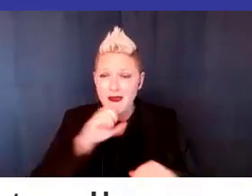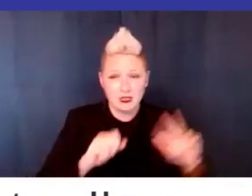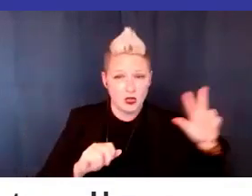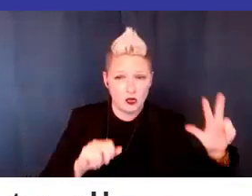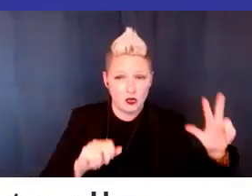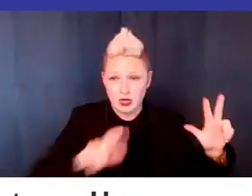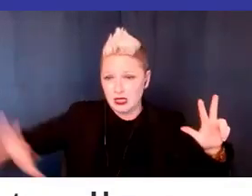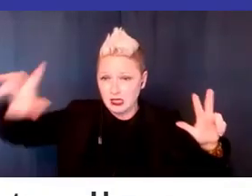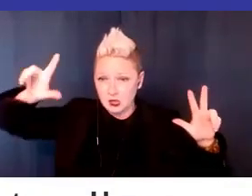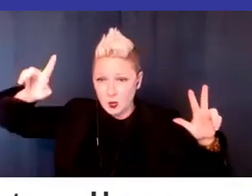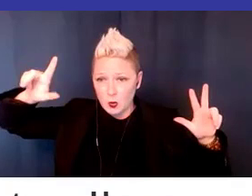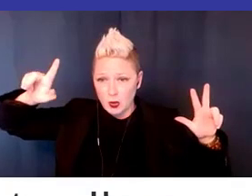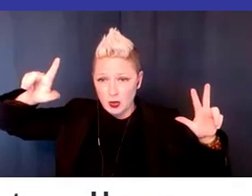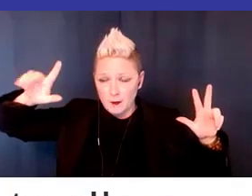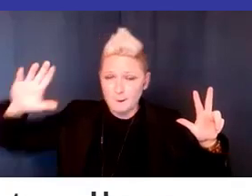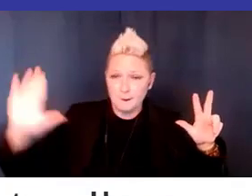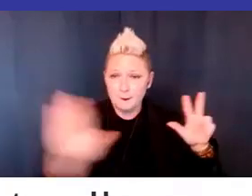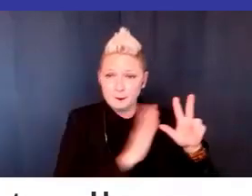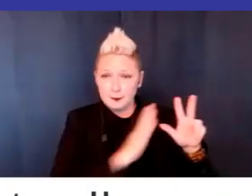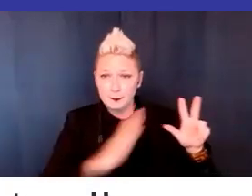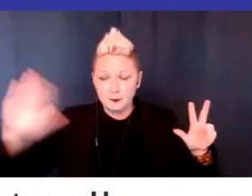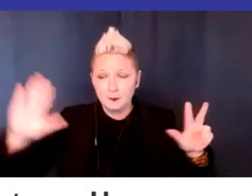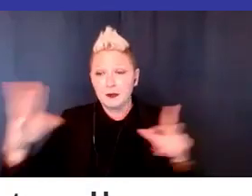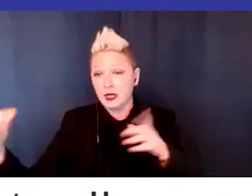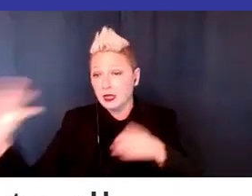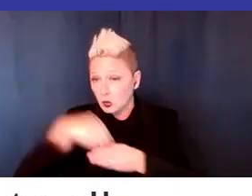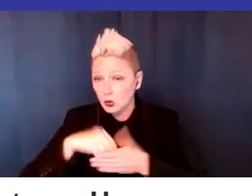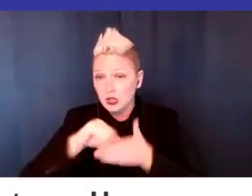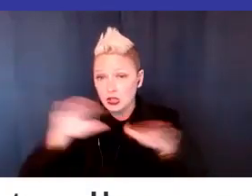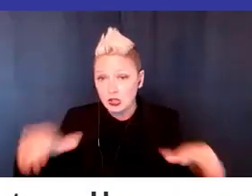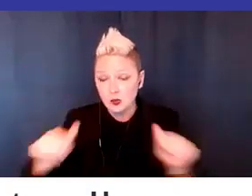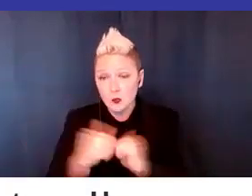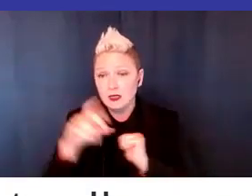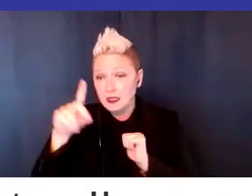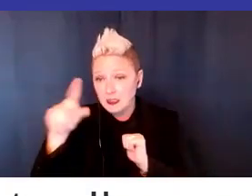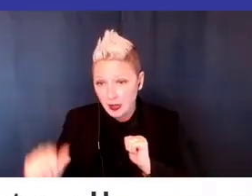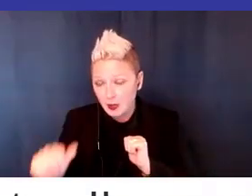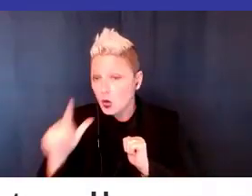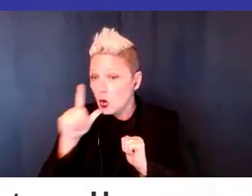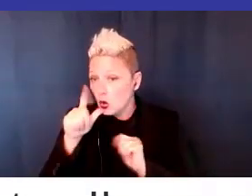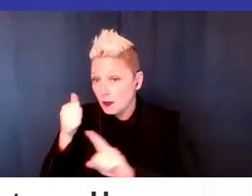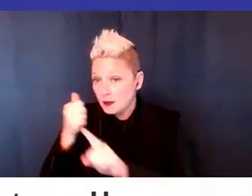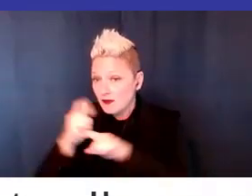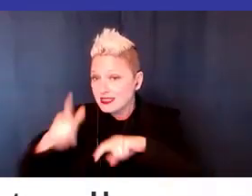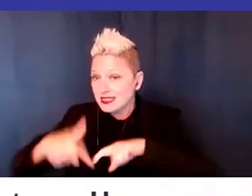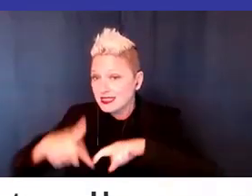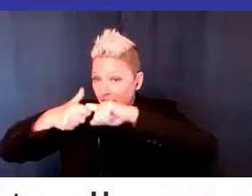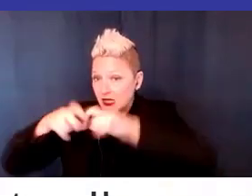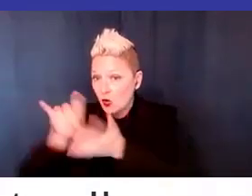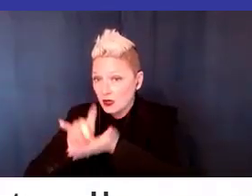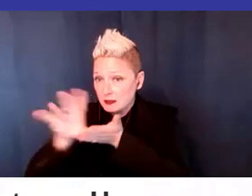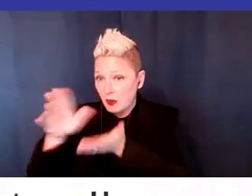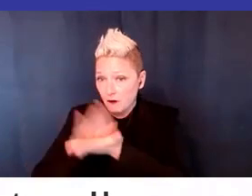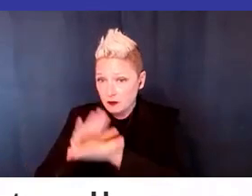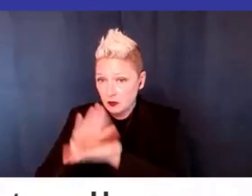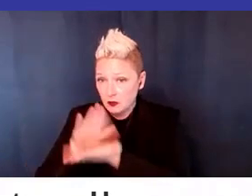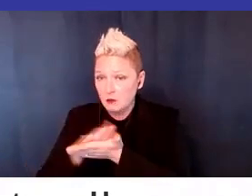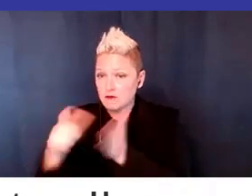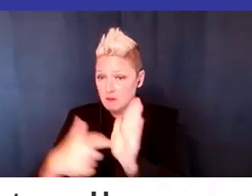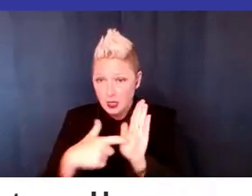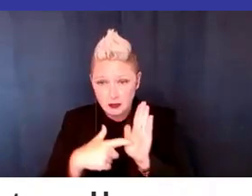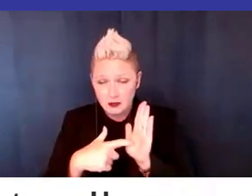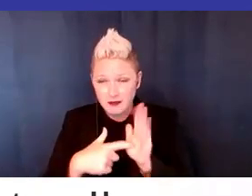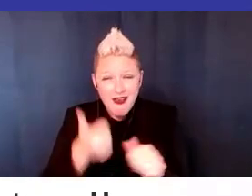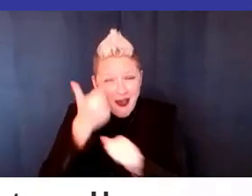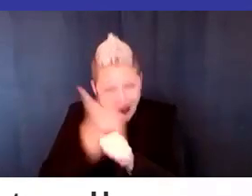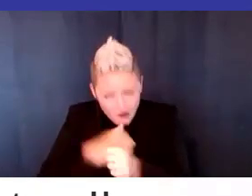to 21, including children with disabilities who've been suspended or expelled from school. This means that every